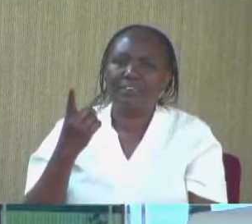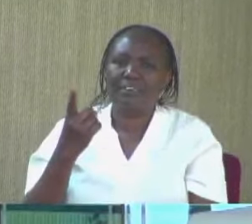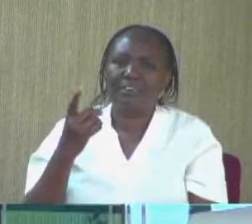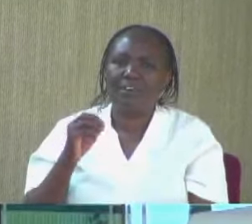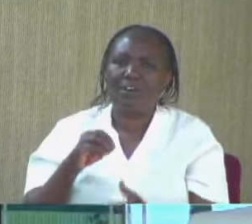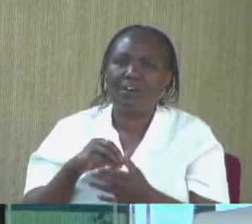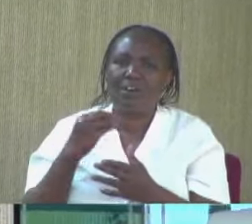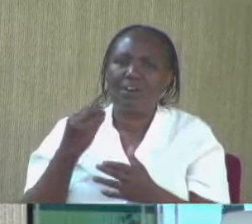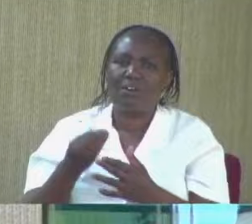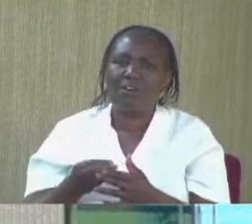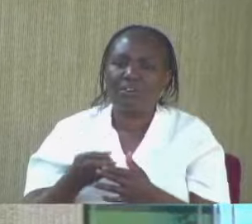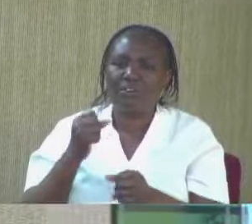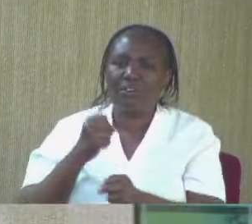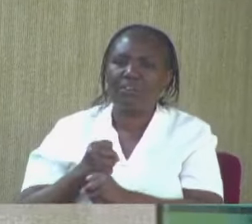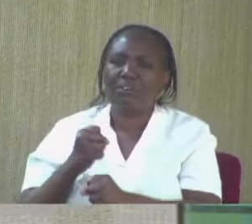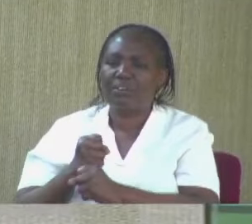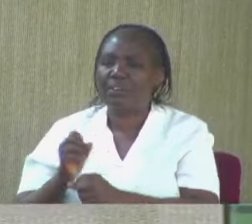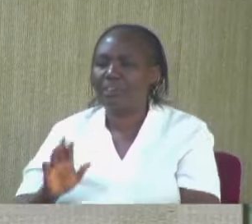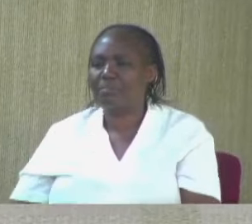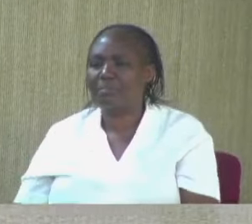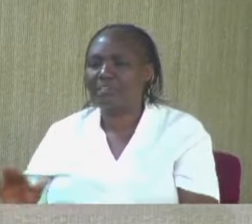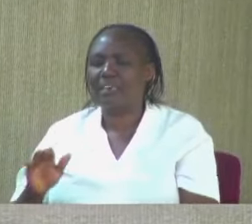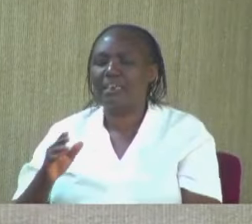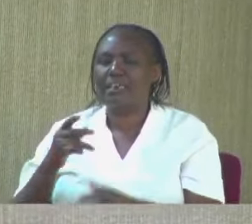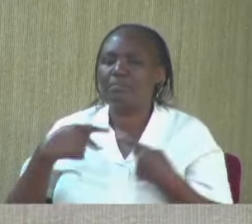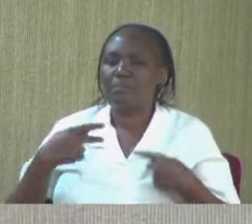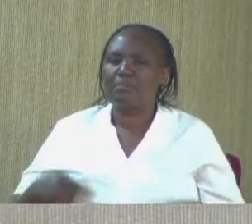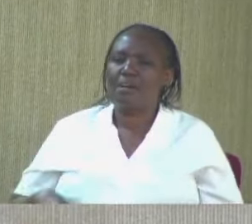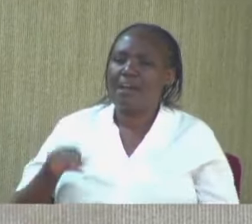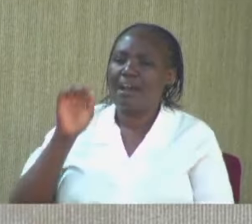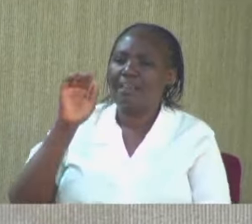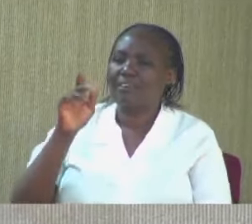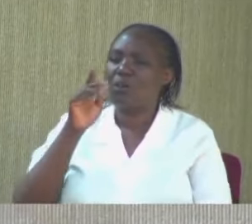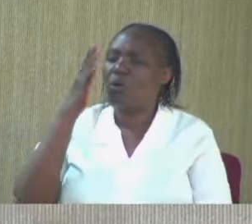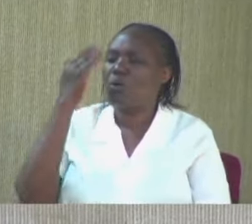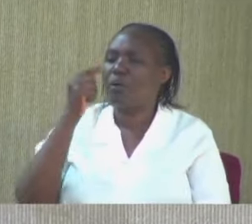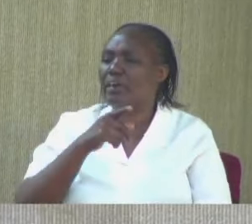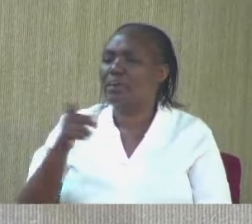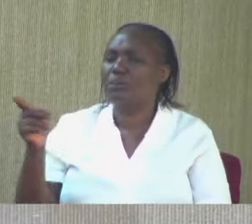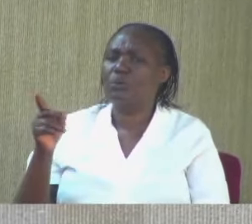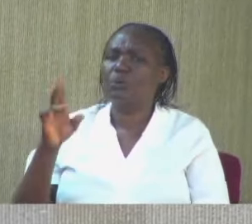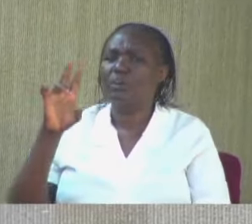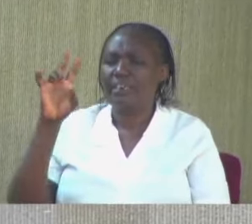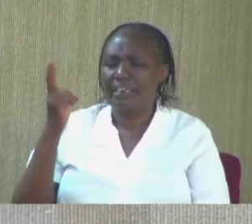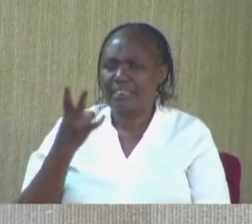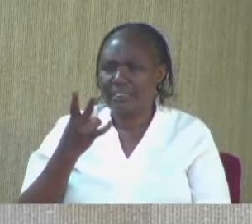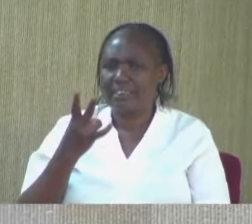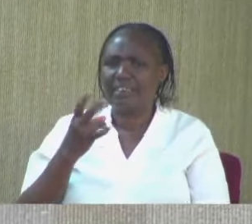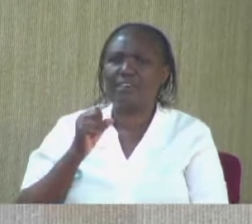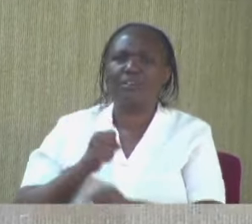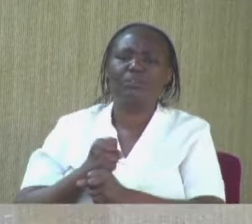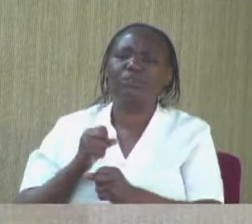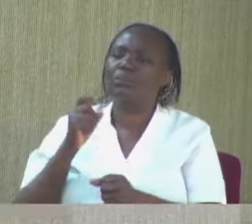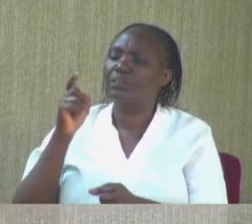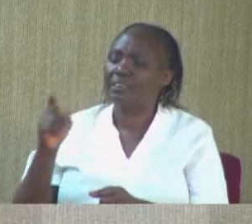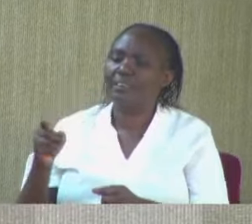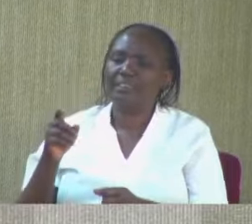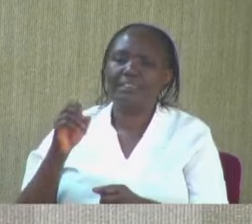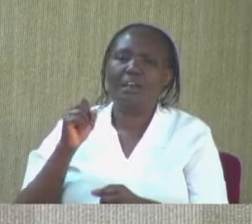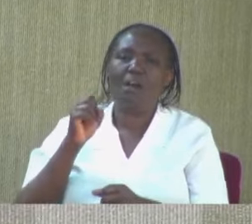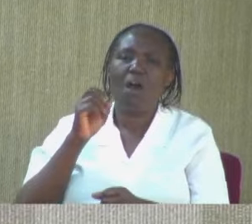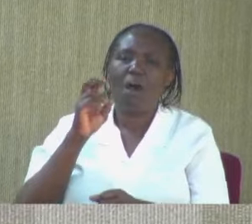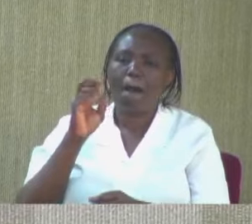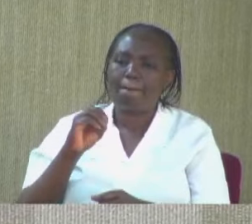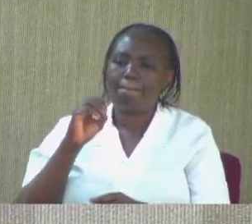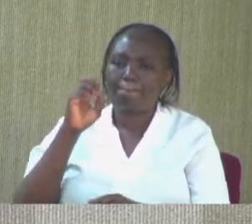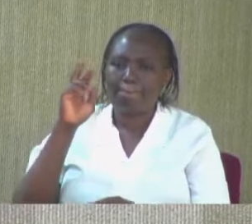Or at your workplace and people ask you, why do you Seventh Adventists don't do this and this? Then you say, Councils on